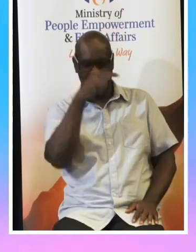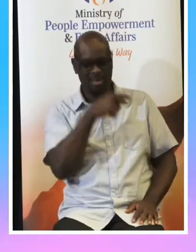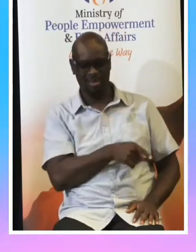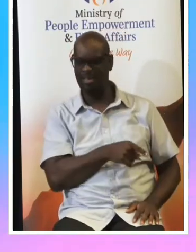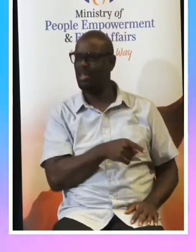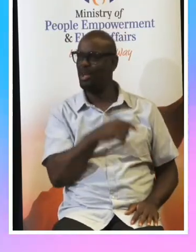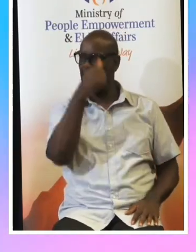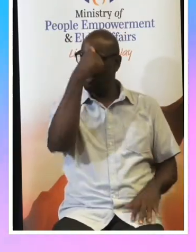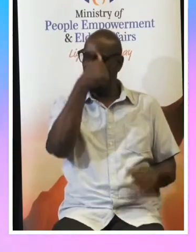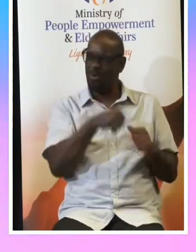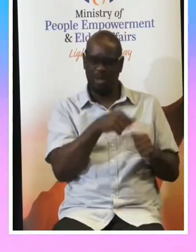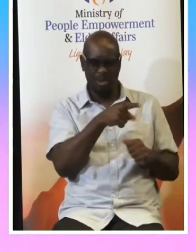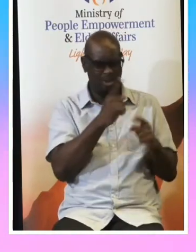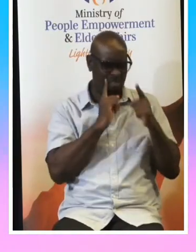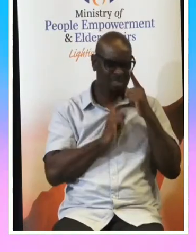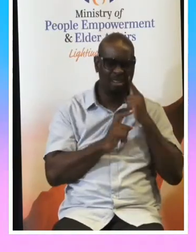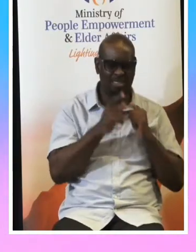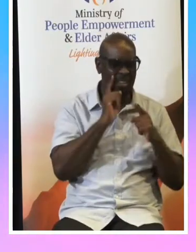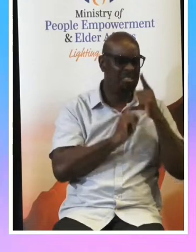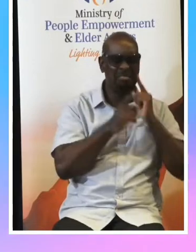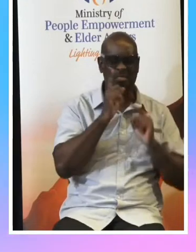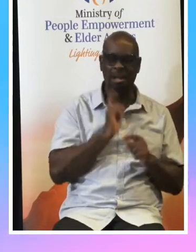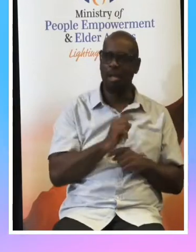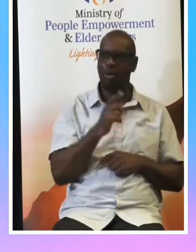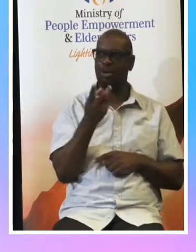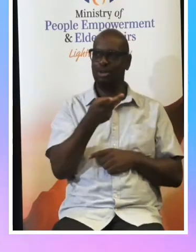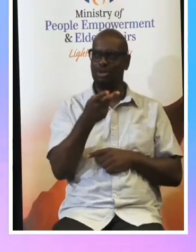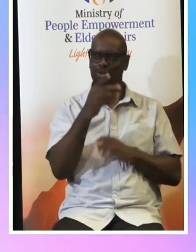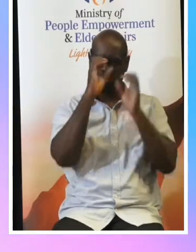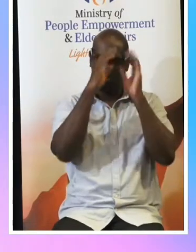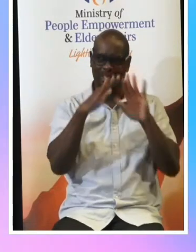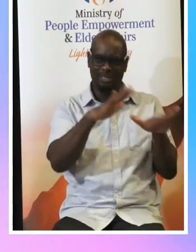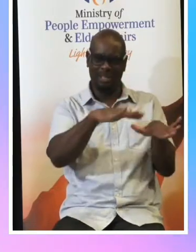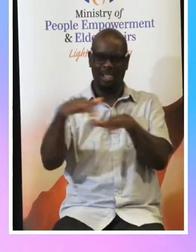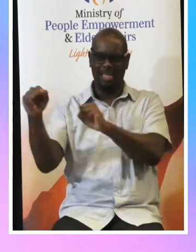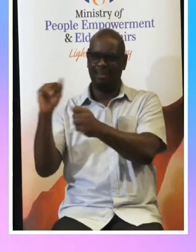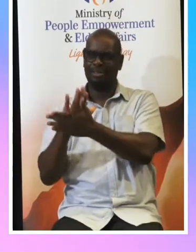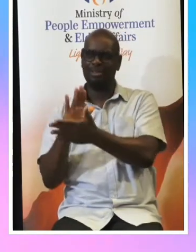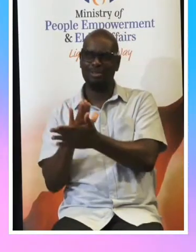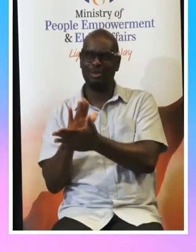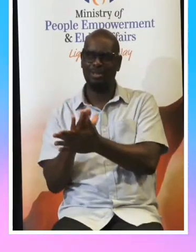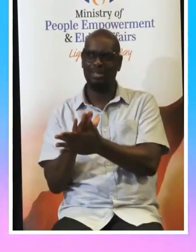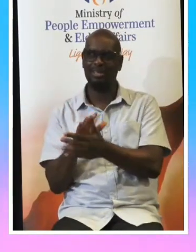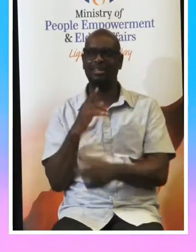when these women left our school. I'm inclined to think that